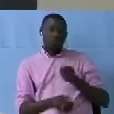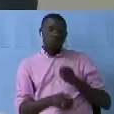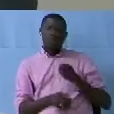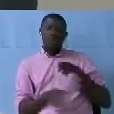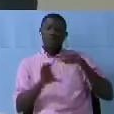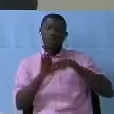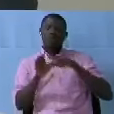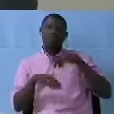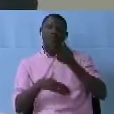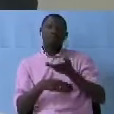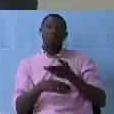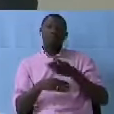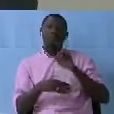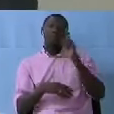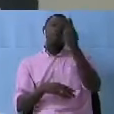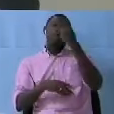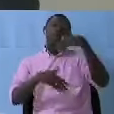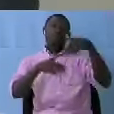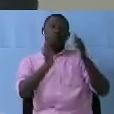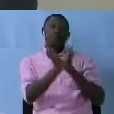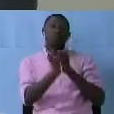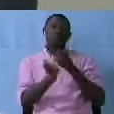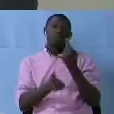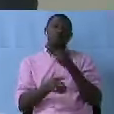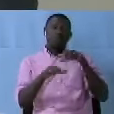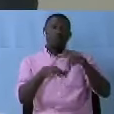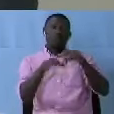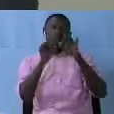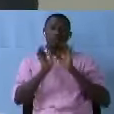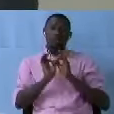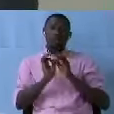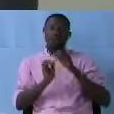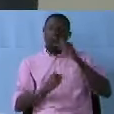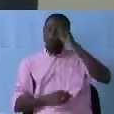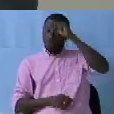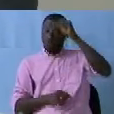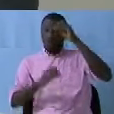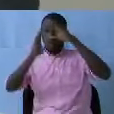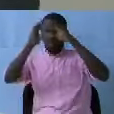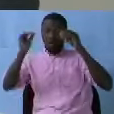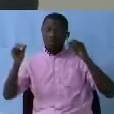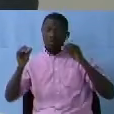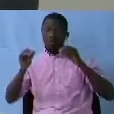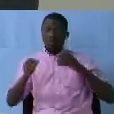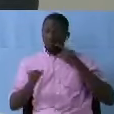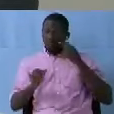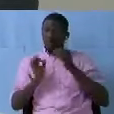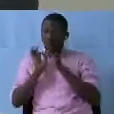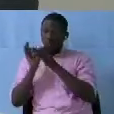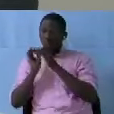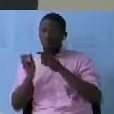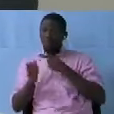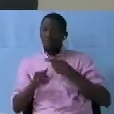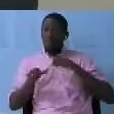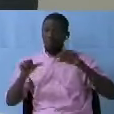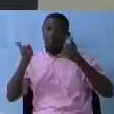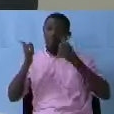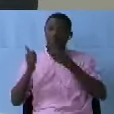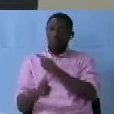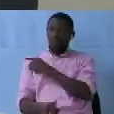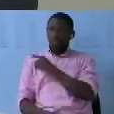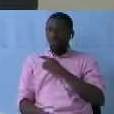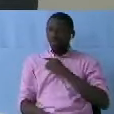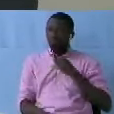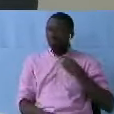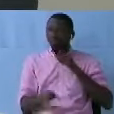taken to State House and told you have to start treatment. There was no counseling and